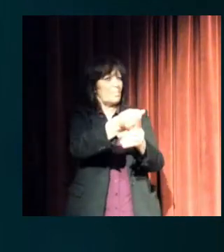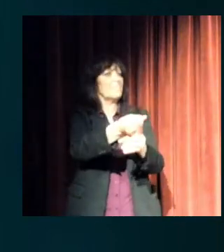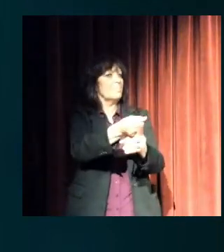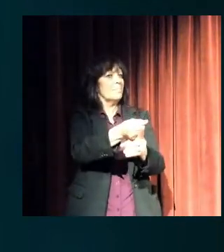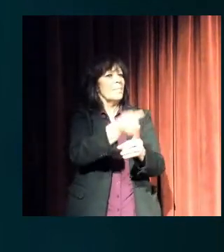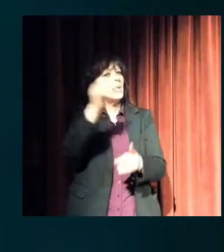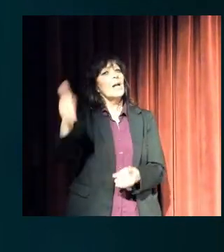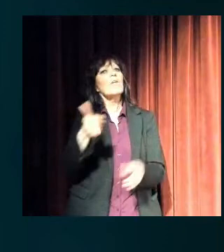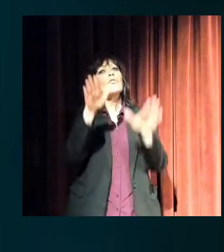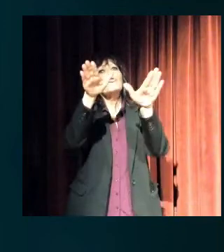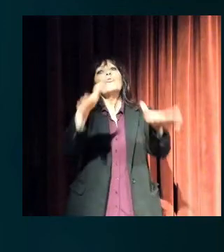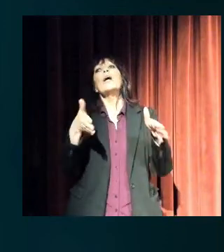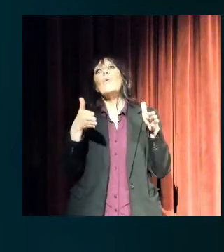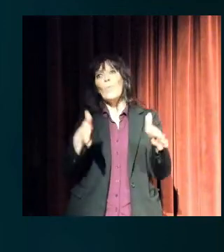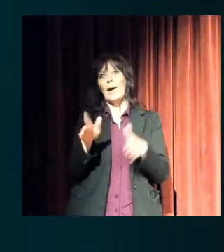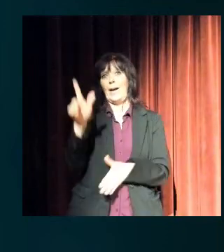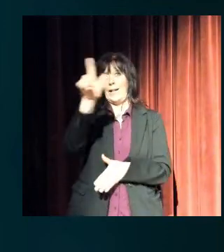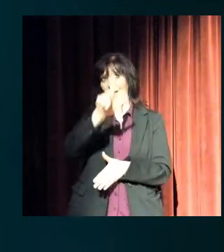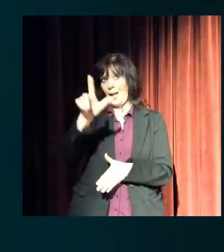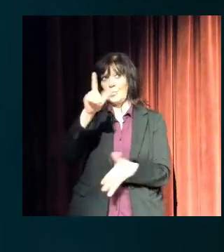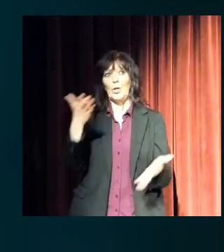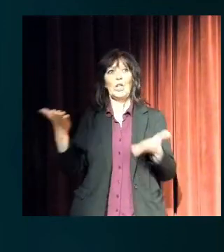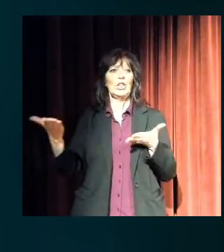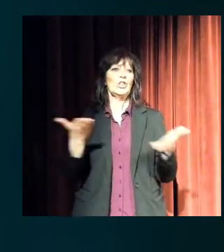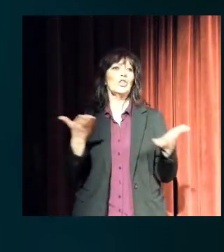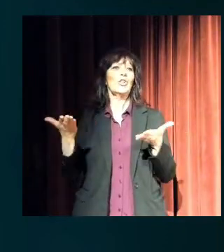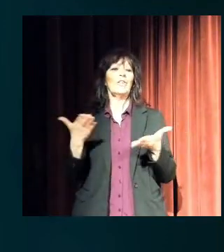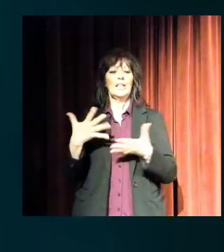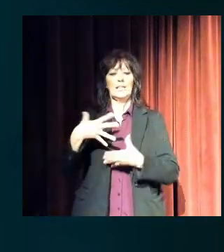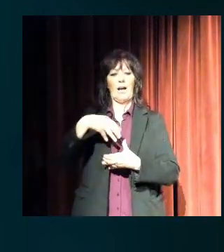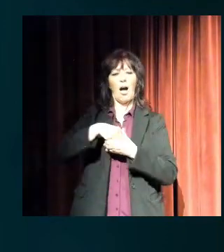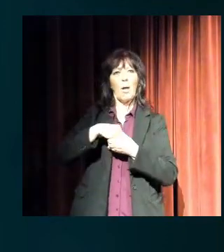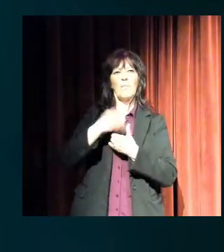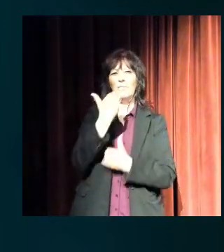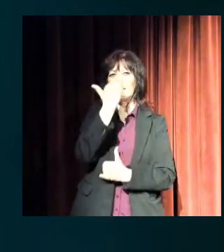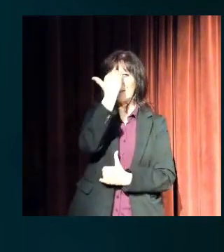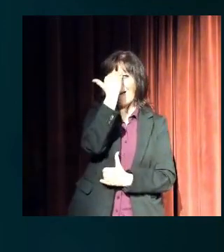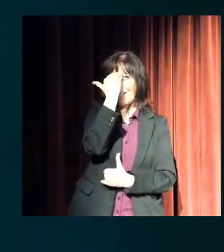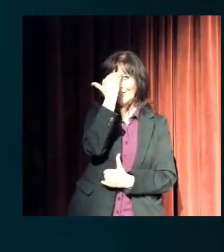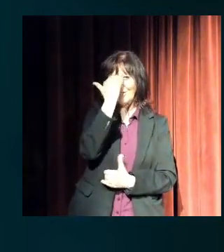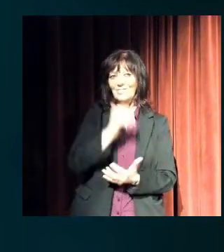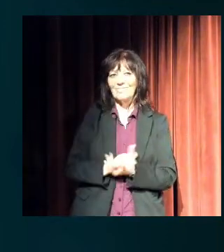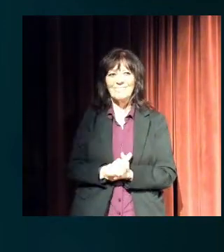are another great way that our libraries can serve as hubs of knowledge.